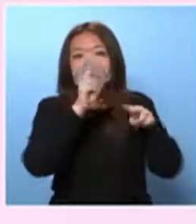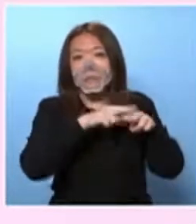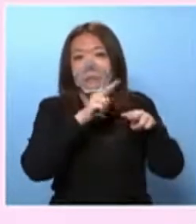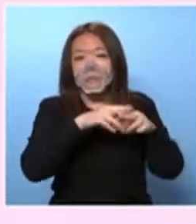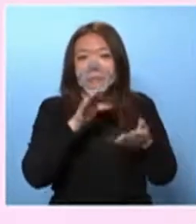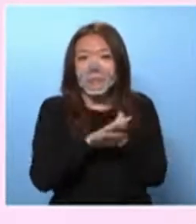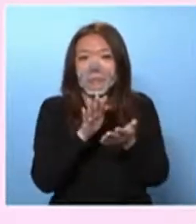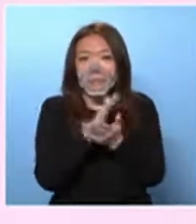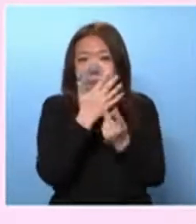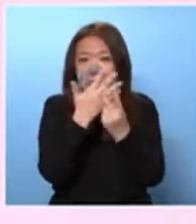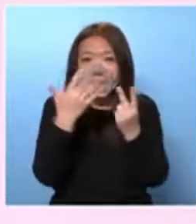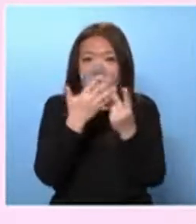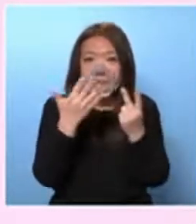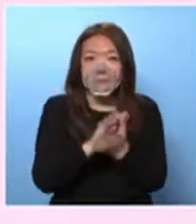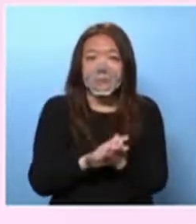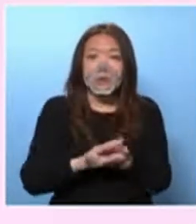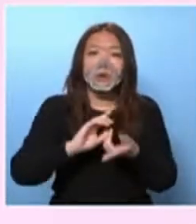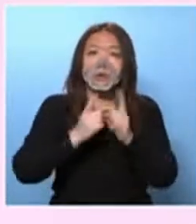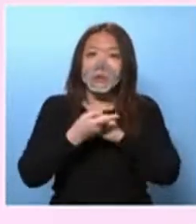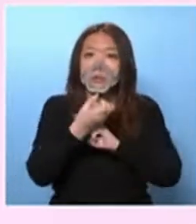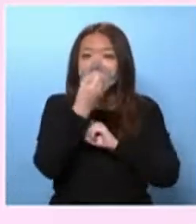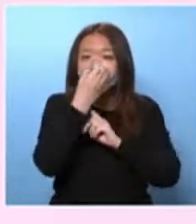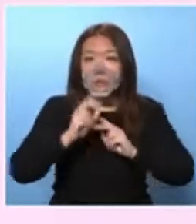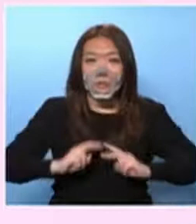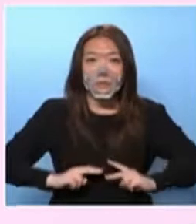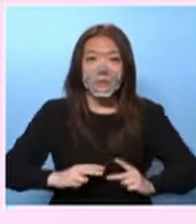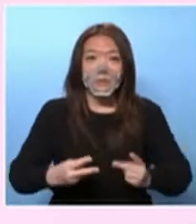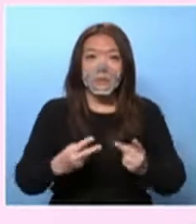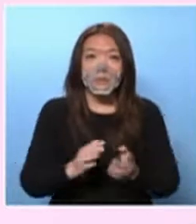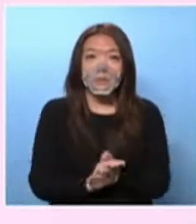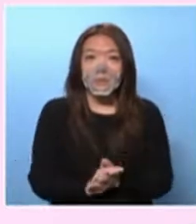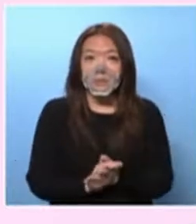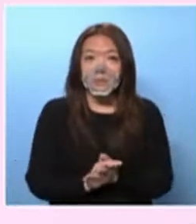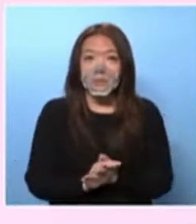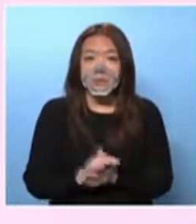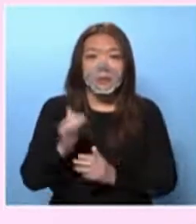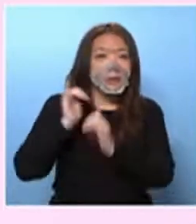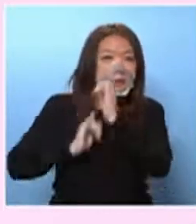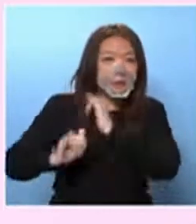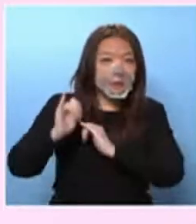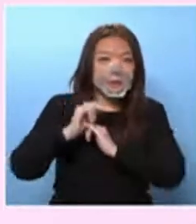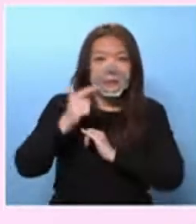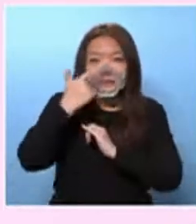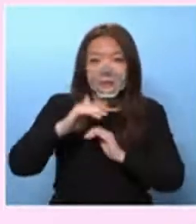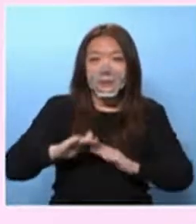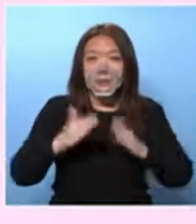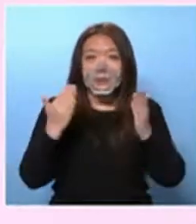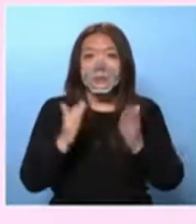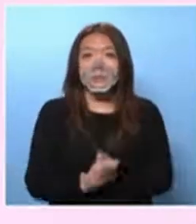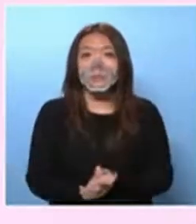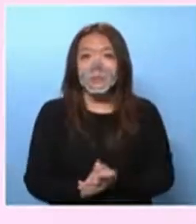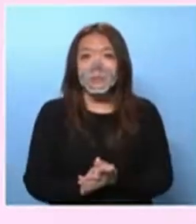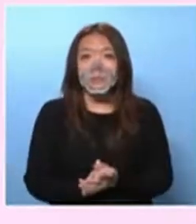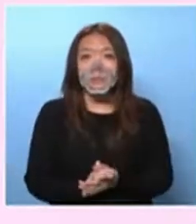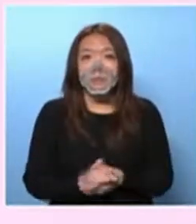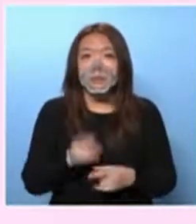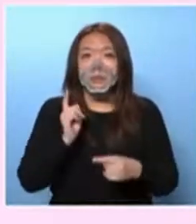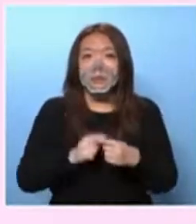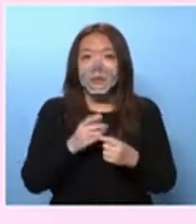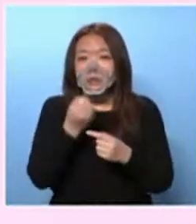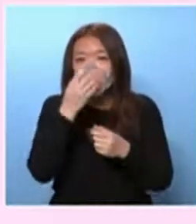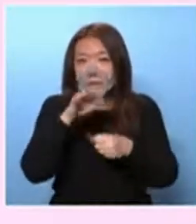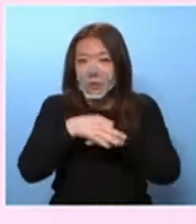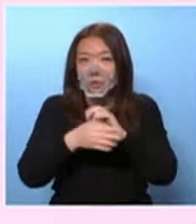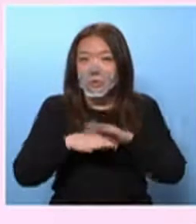This year marks the 25th anniversary of Hong Kong's return to the motherland, a landmark occasion that can usher in the start of a